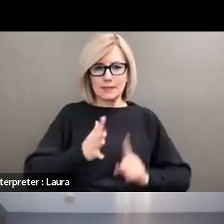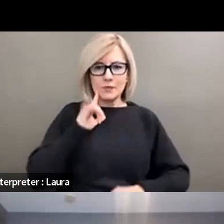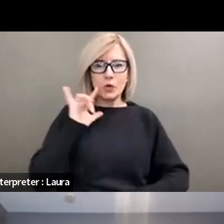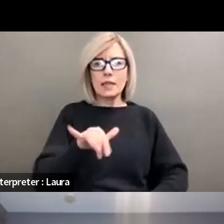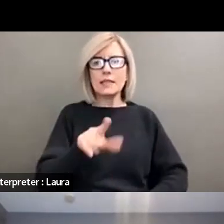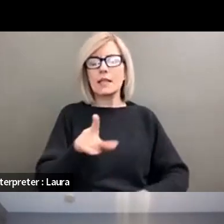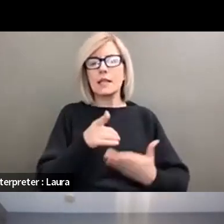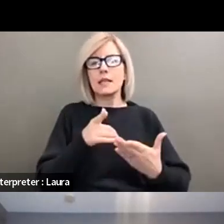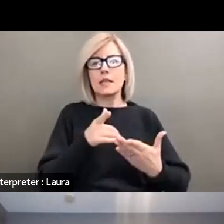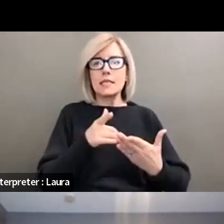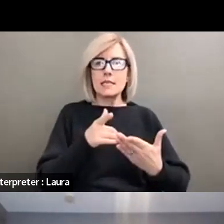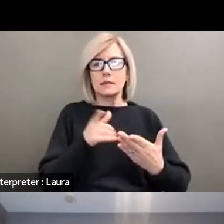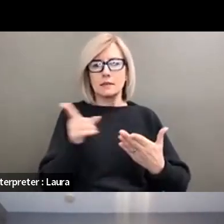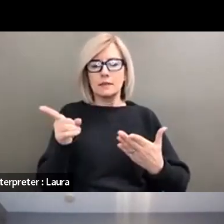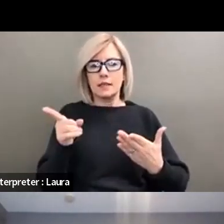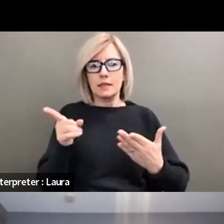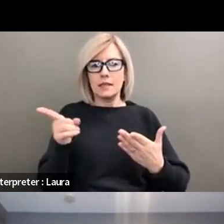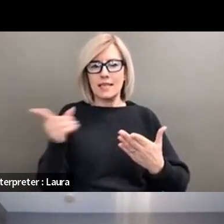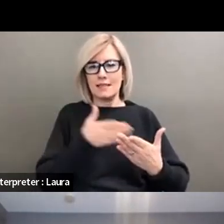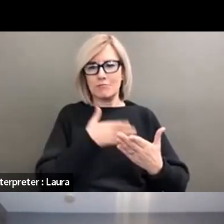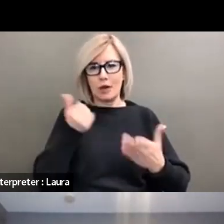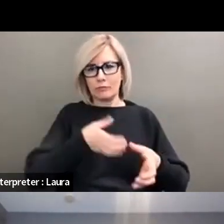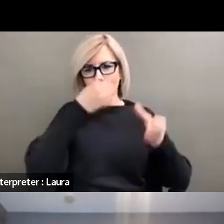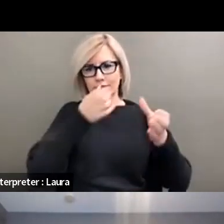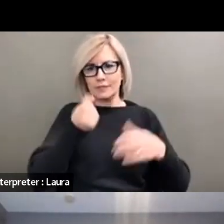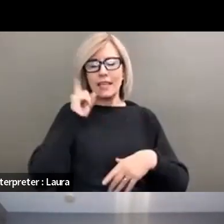be better schooled than I. It does